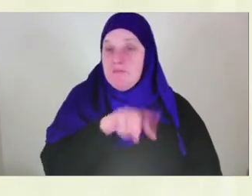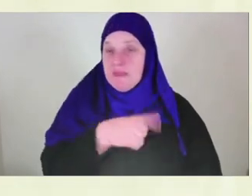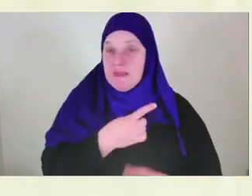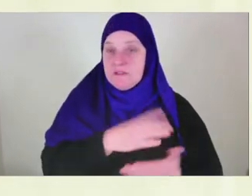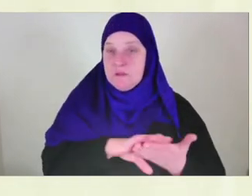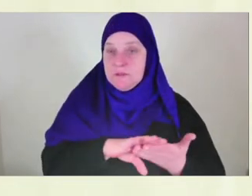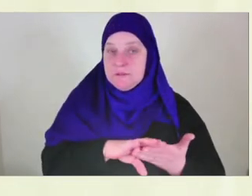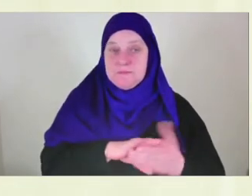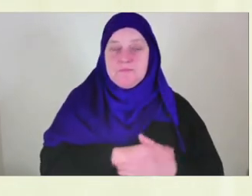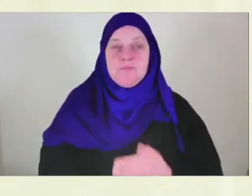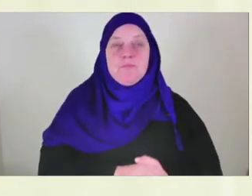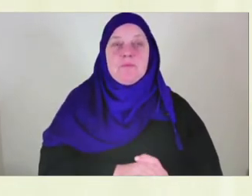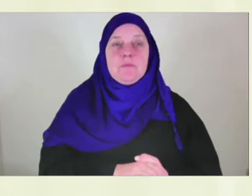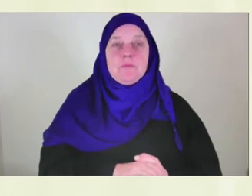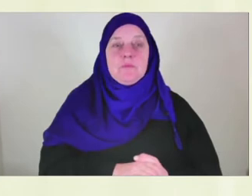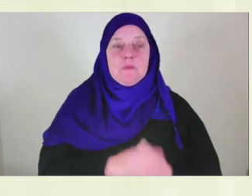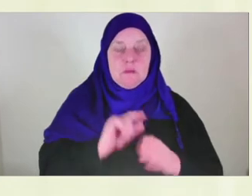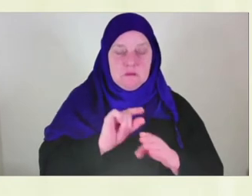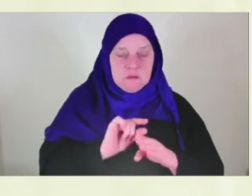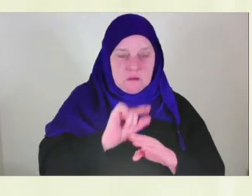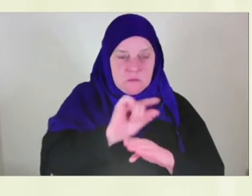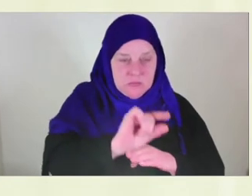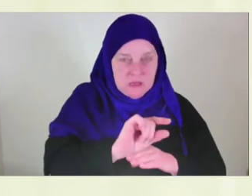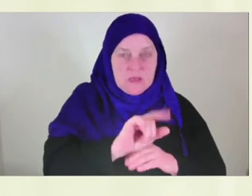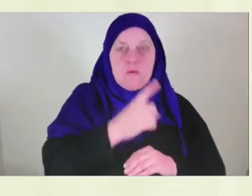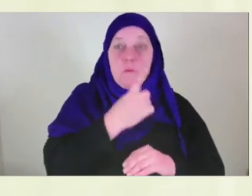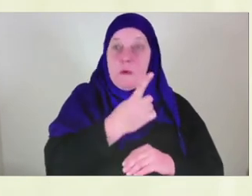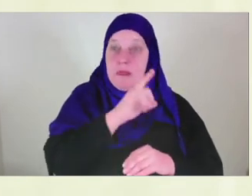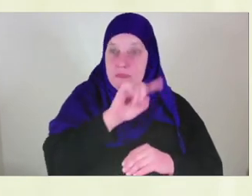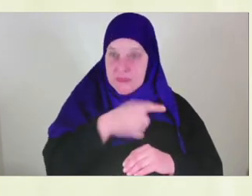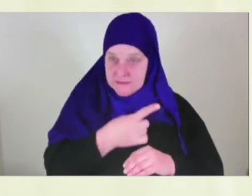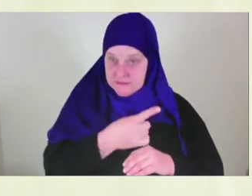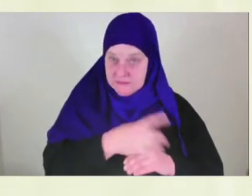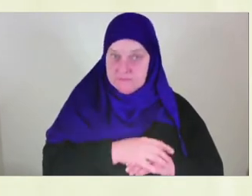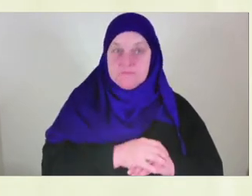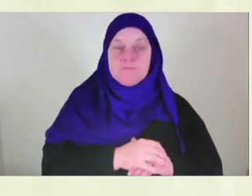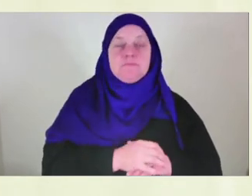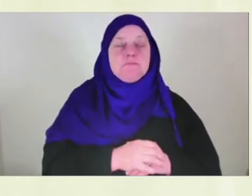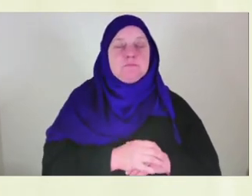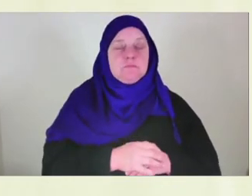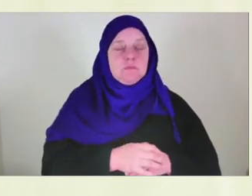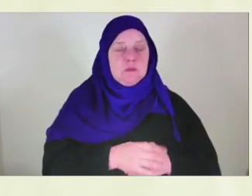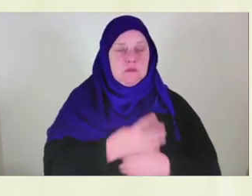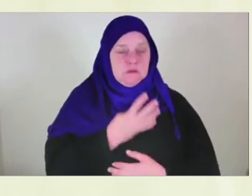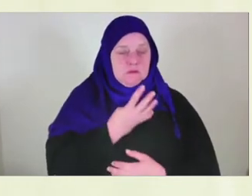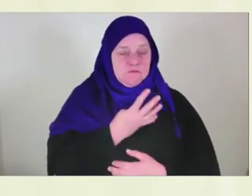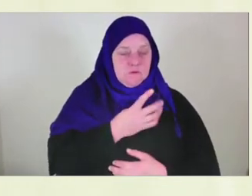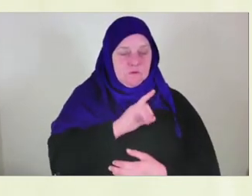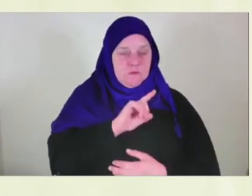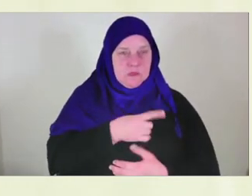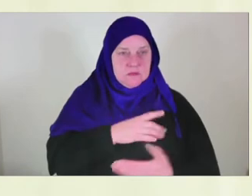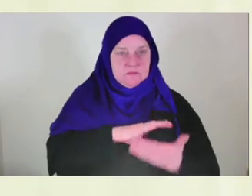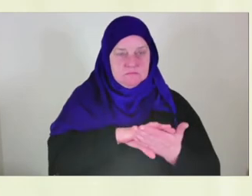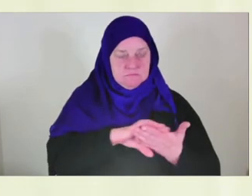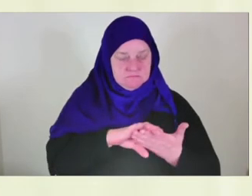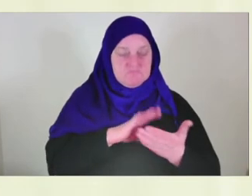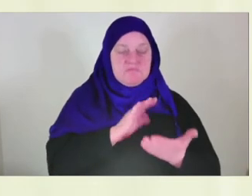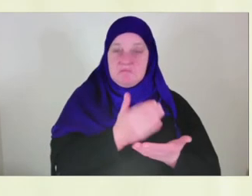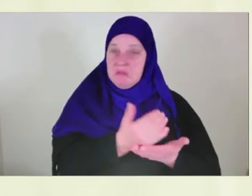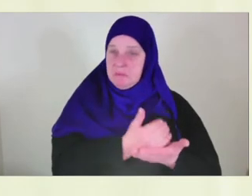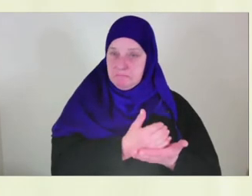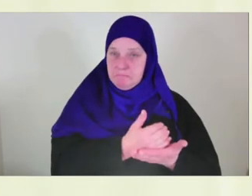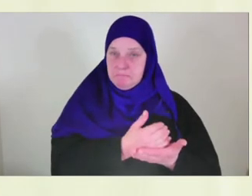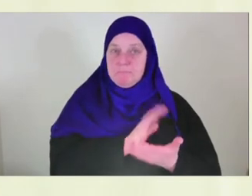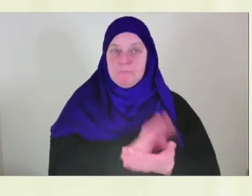khumus, I'm left with 4,000. So I usually give the people I do it for, I give them a formula to work with. You know what I